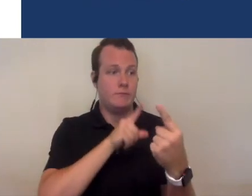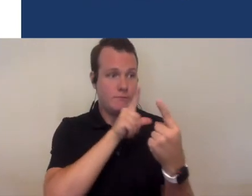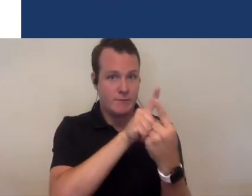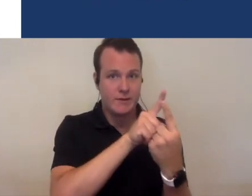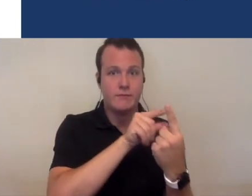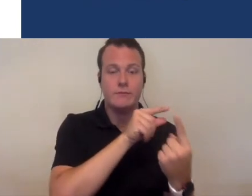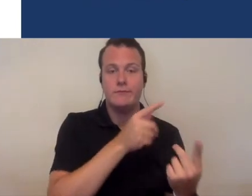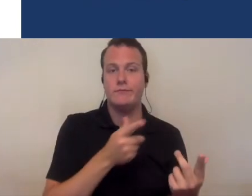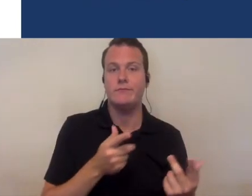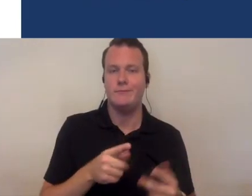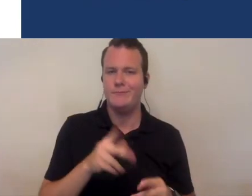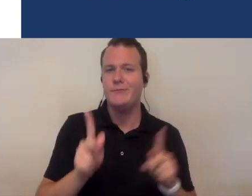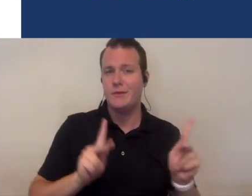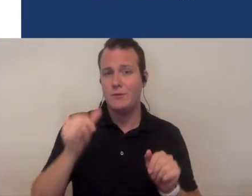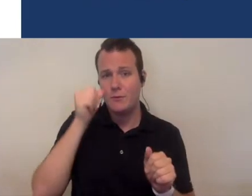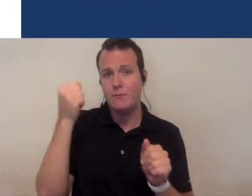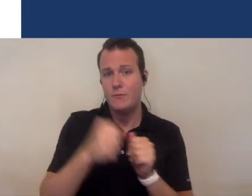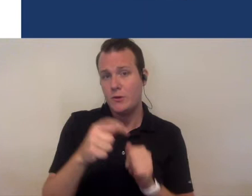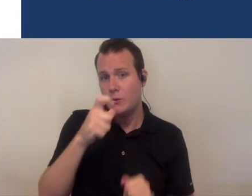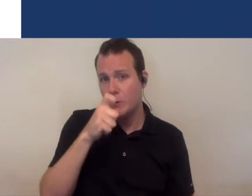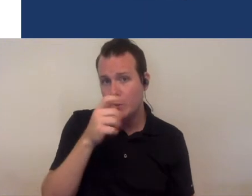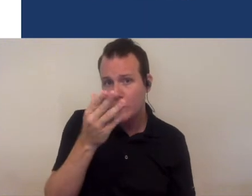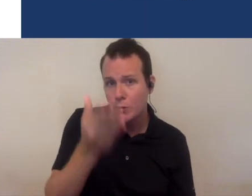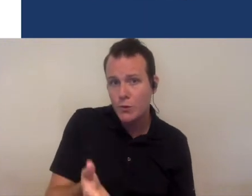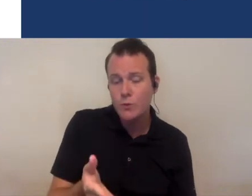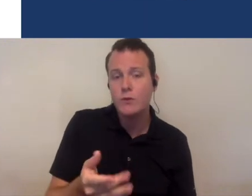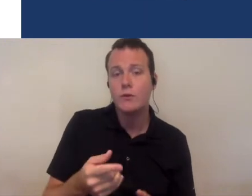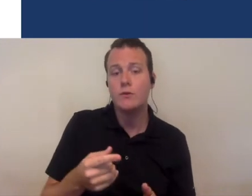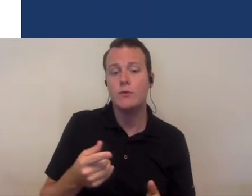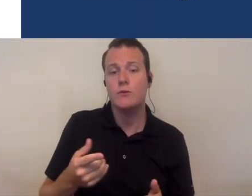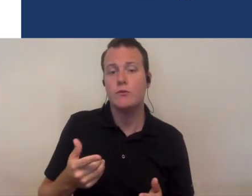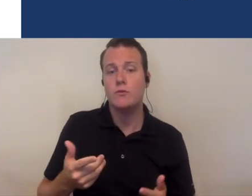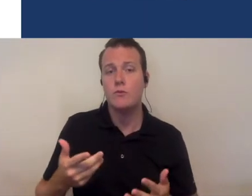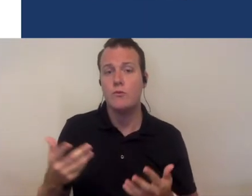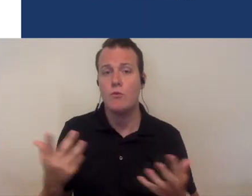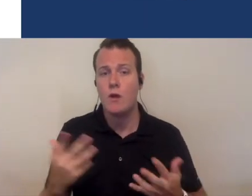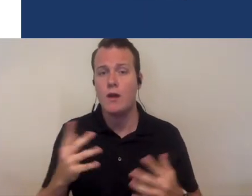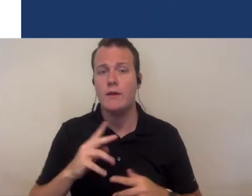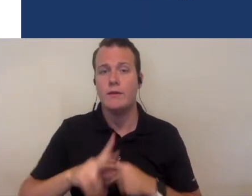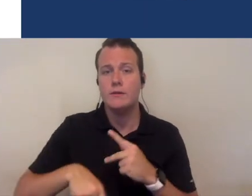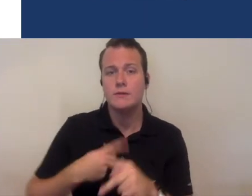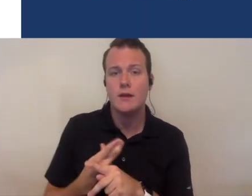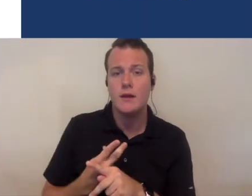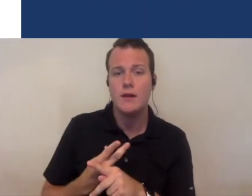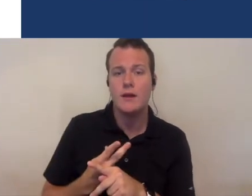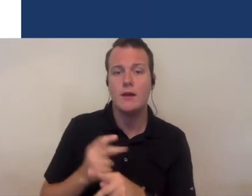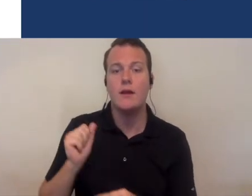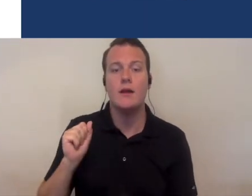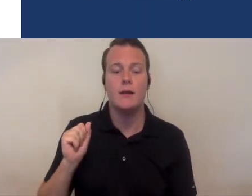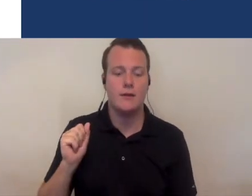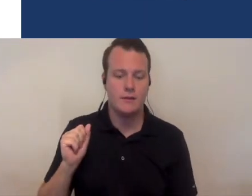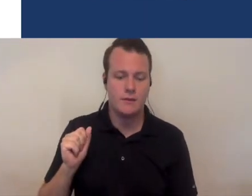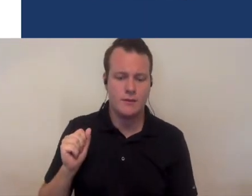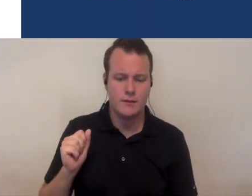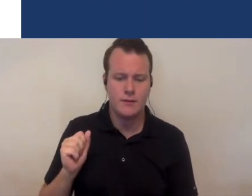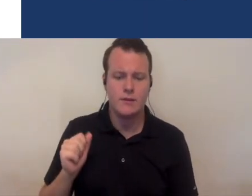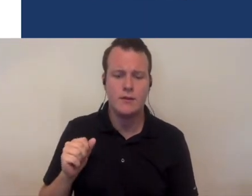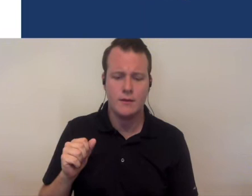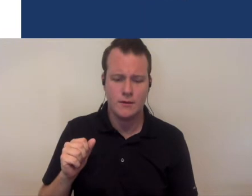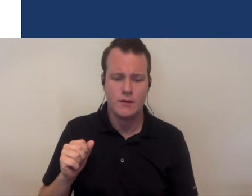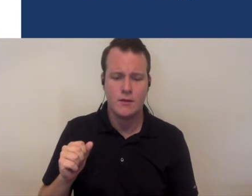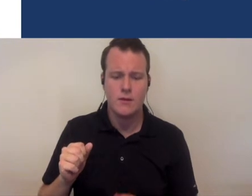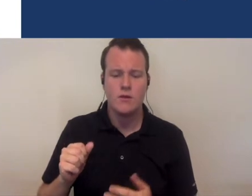People remember who you are, what type of air you brought about you. And so